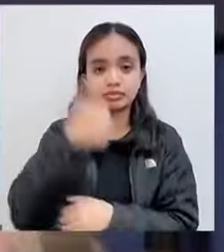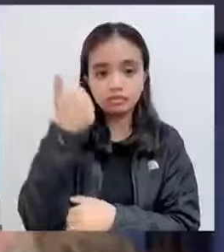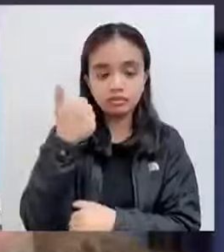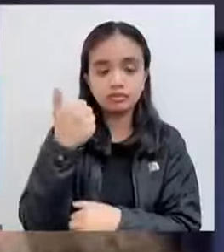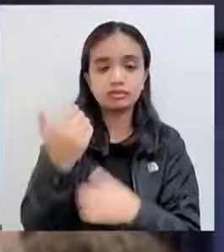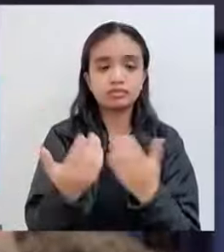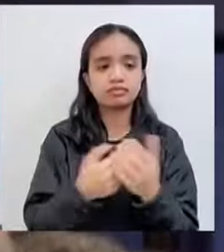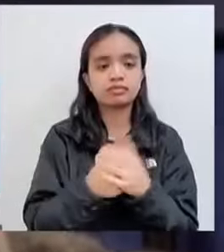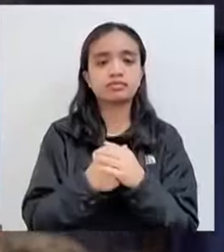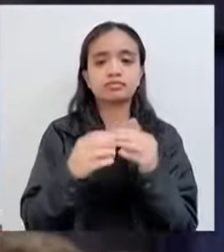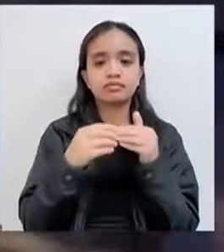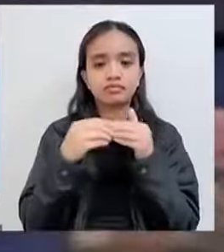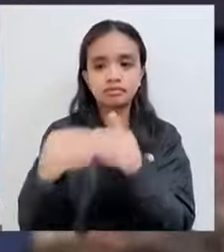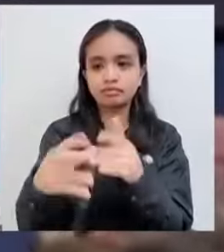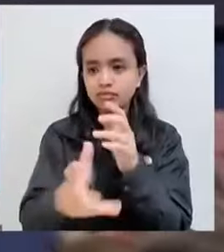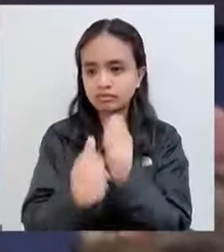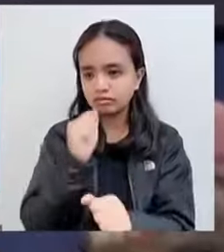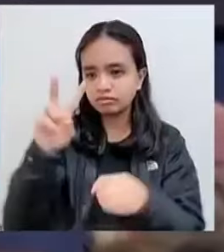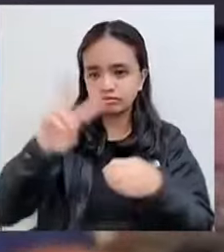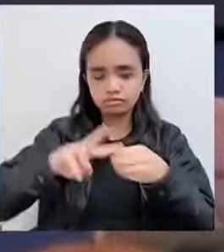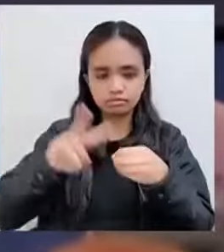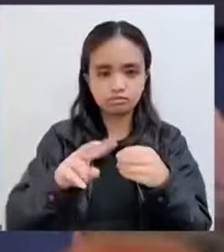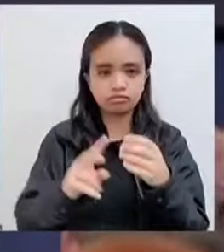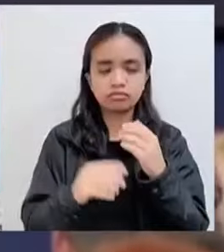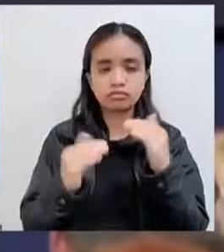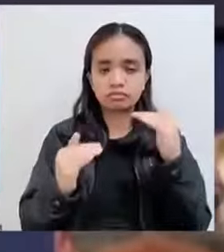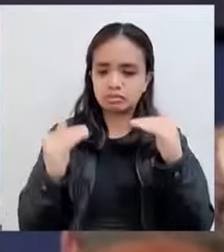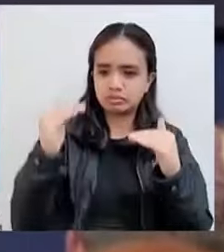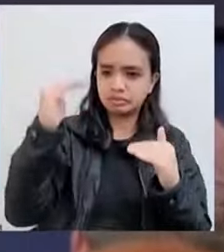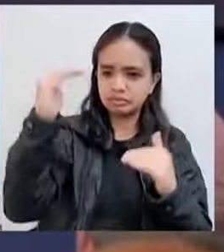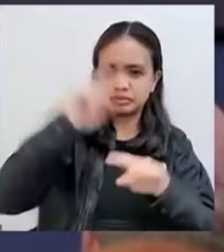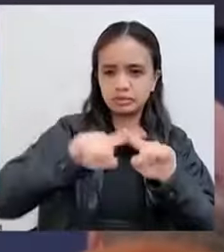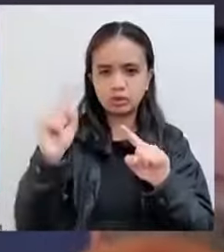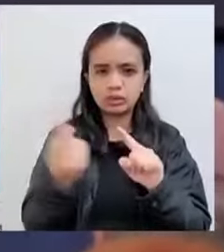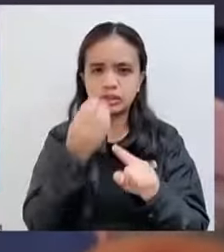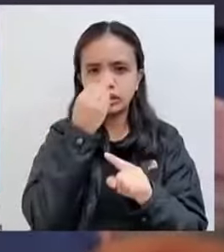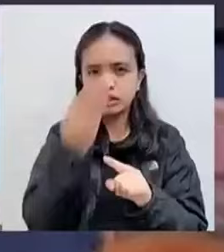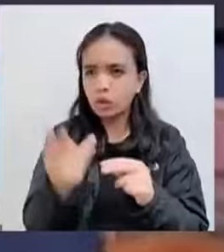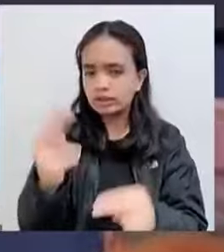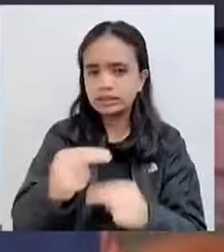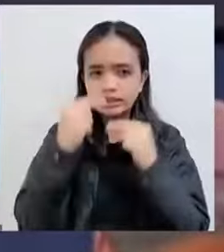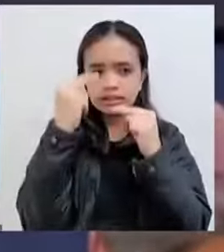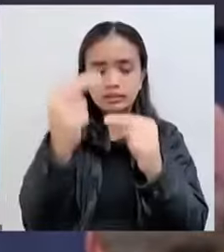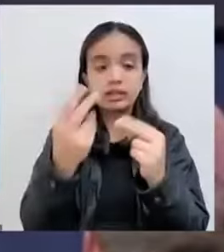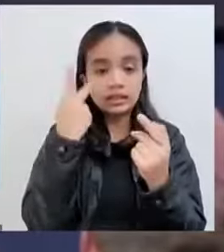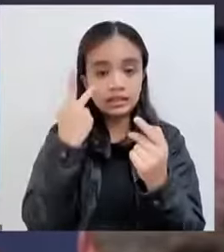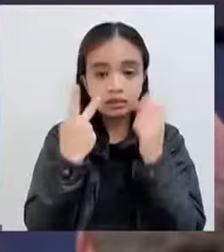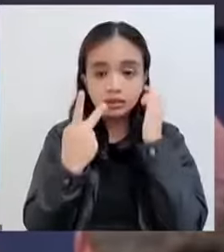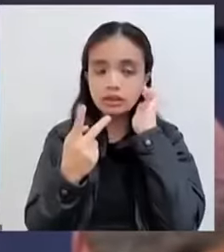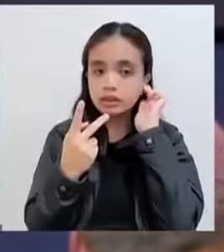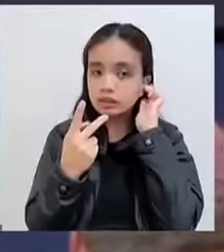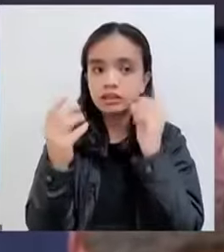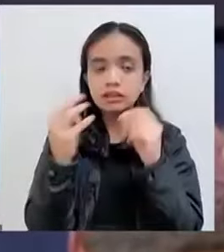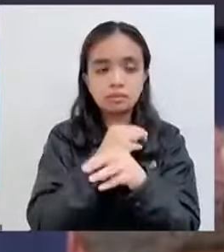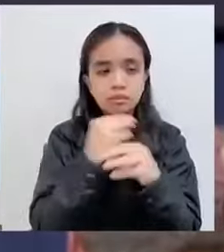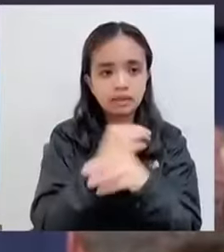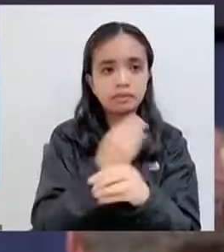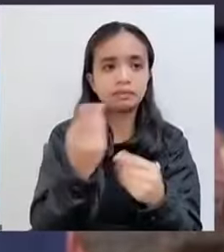leading with most of the vote counted there, but that's only a handful of delegates. So again, we're looking at the math here. the math needed to